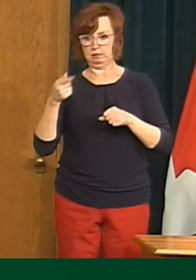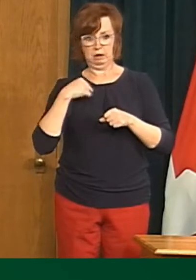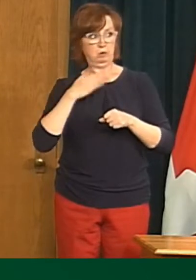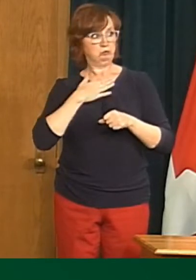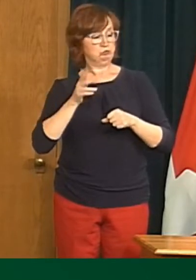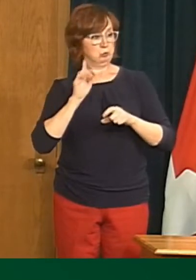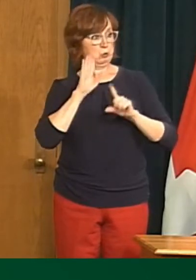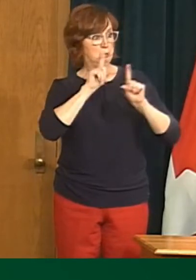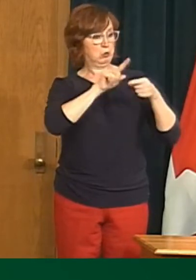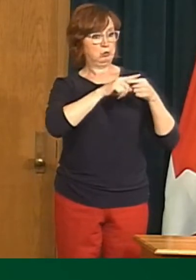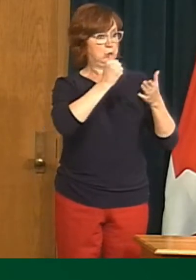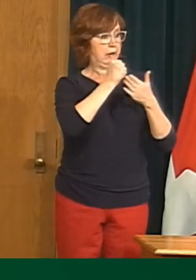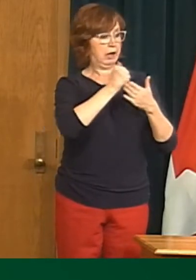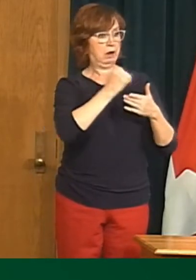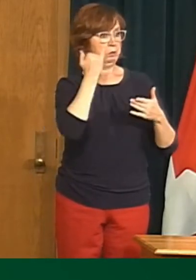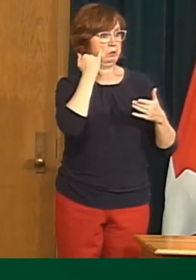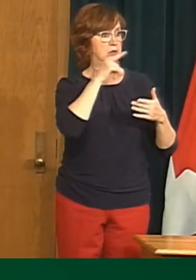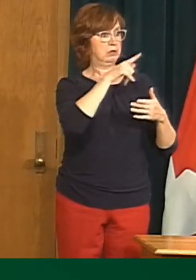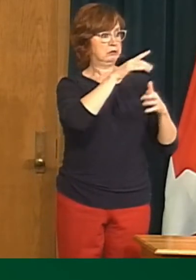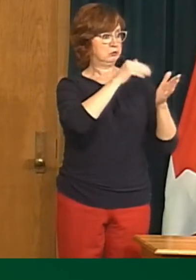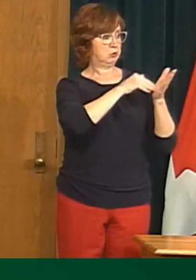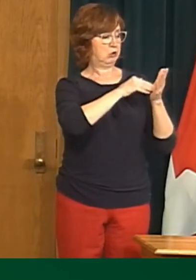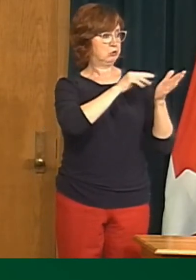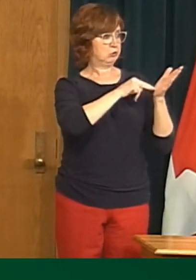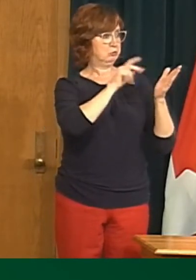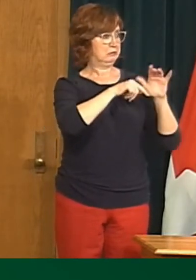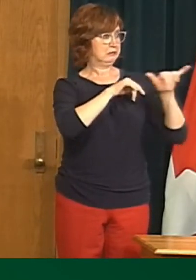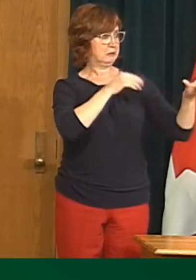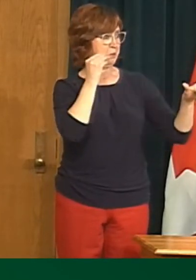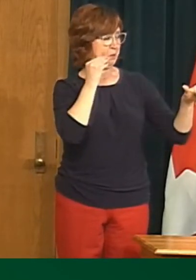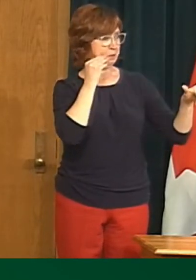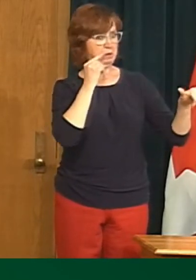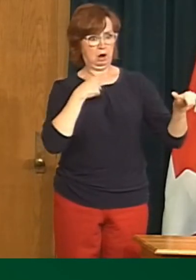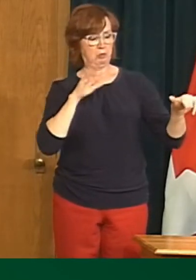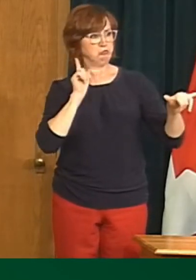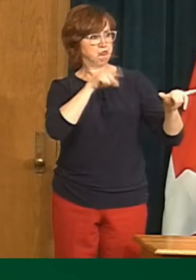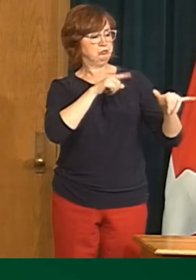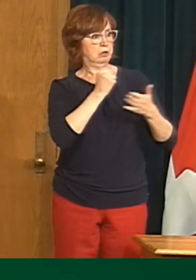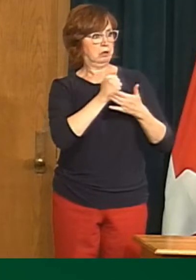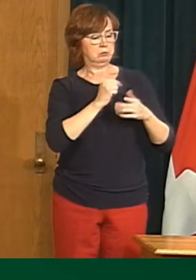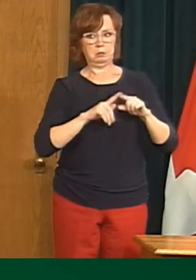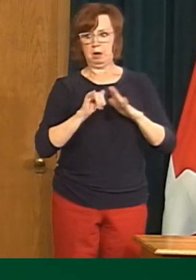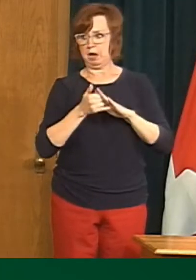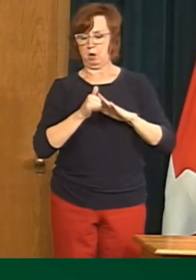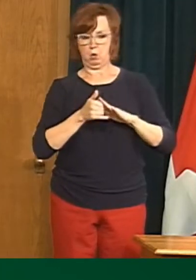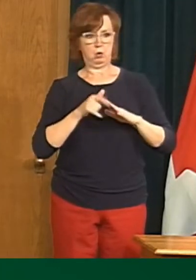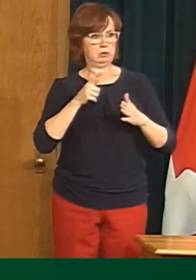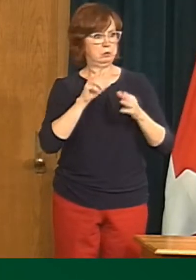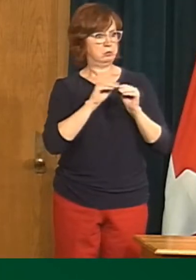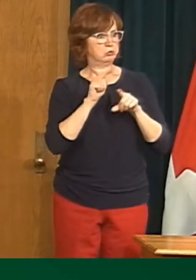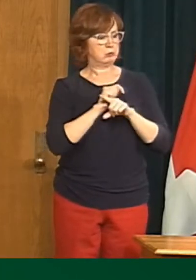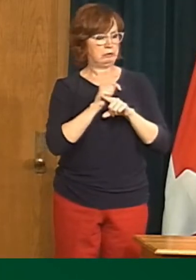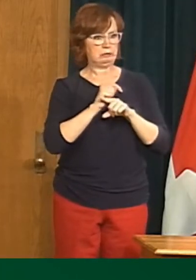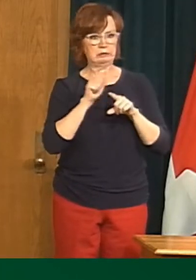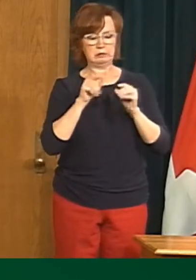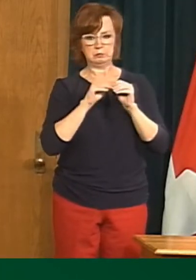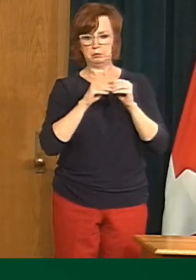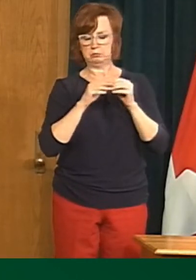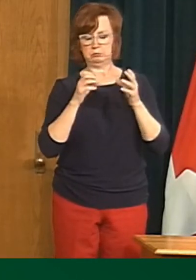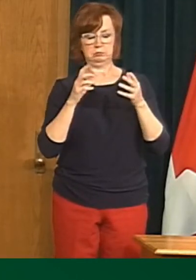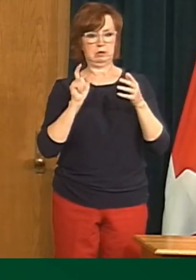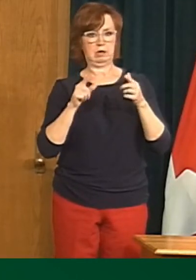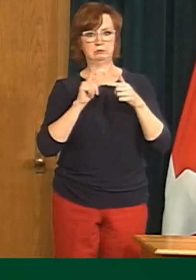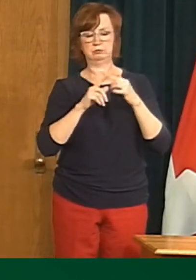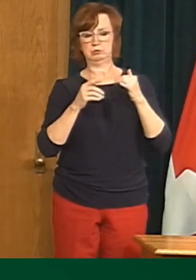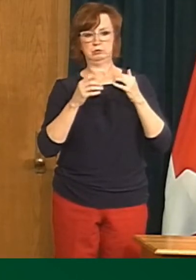normal in our everyday life. So there's a number of changes, cohorting of staff so that individuals are working in one facility, not